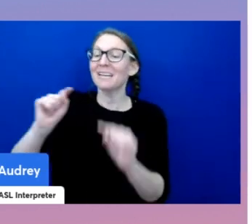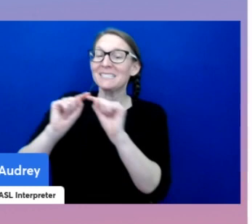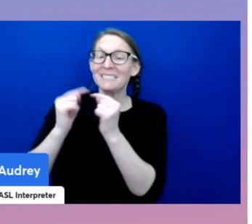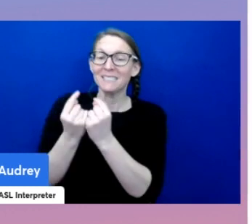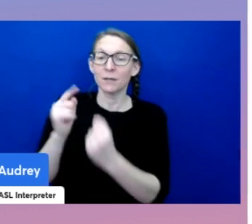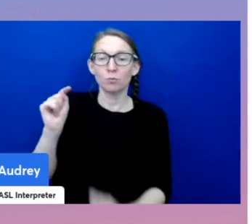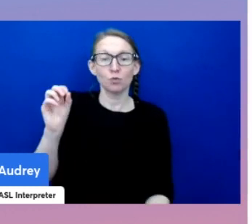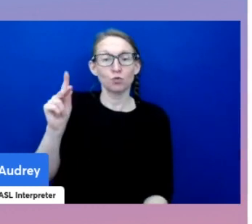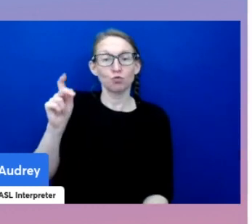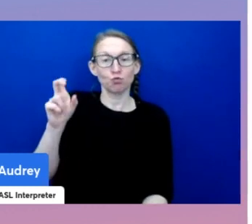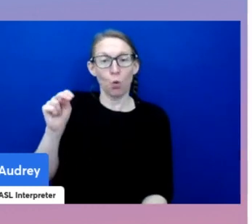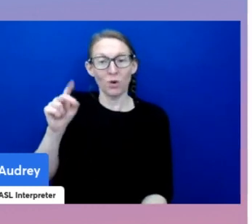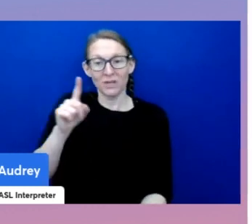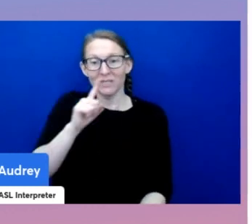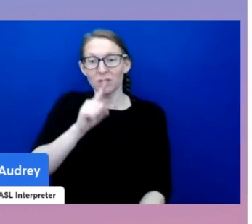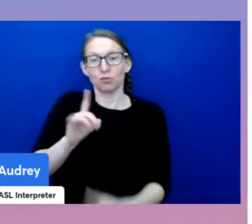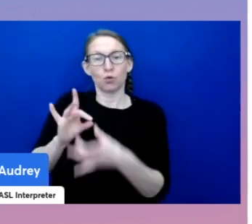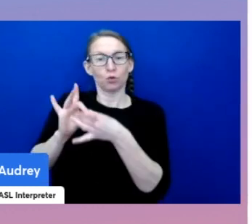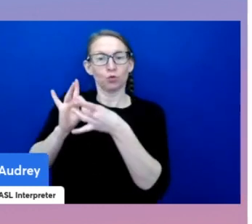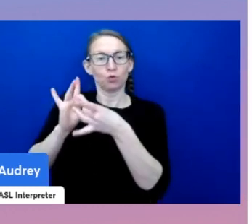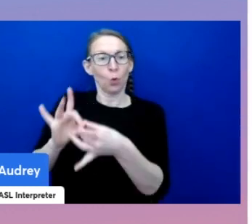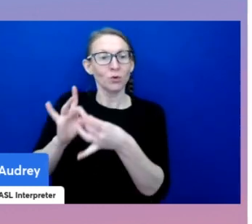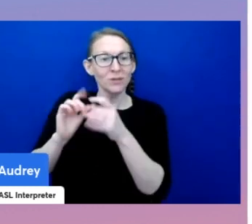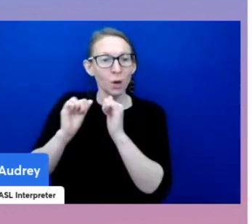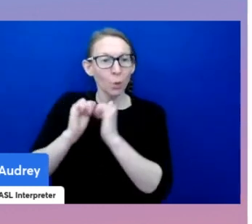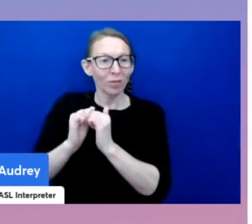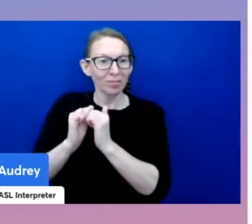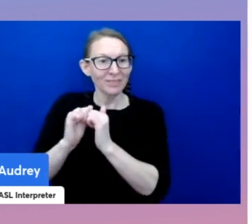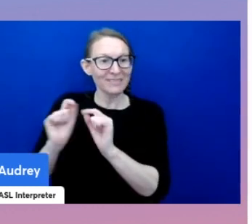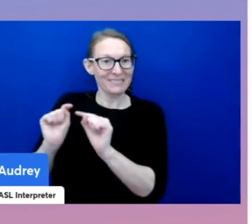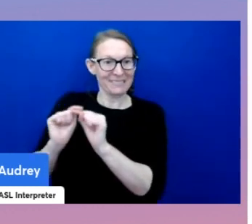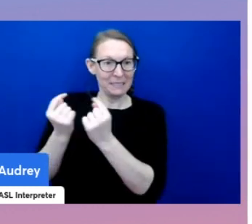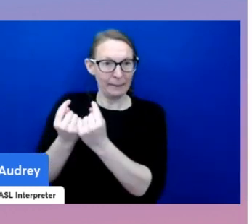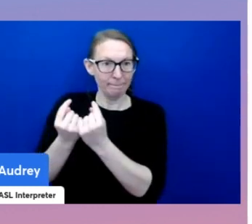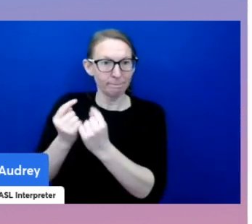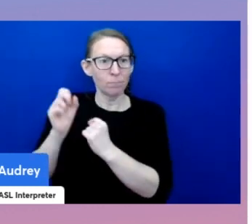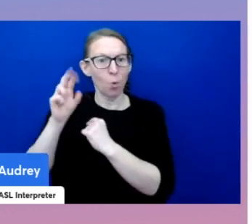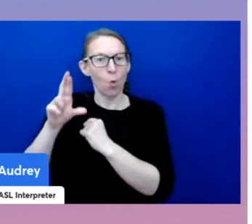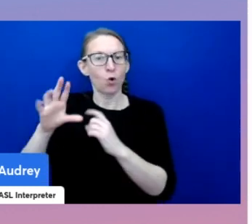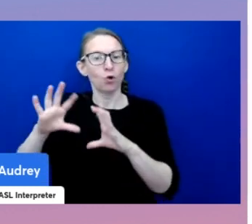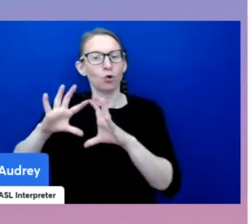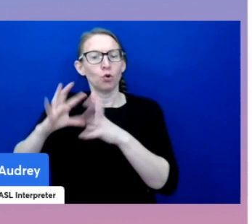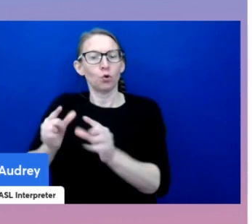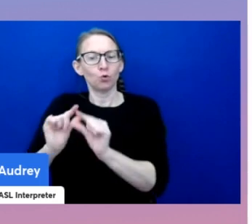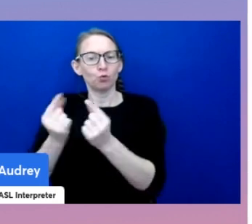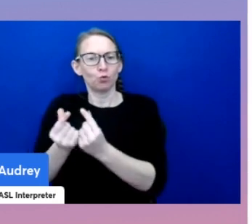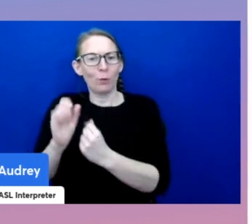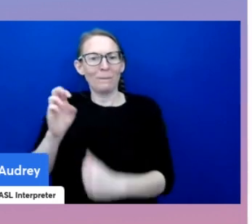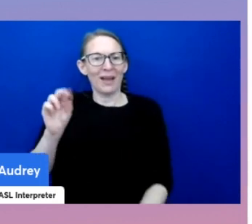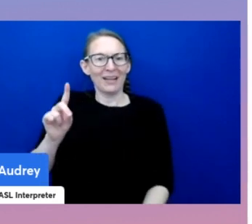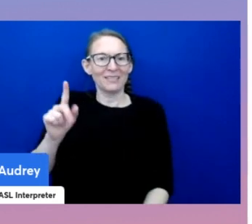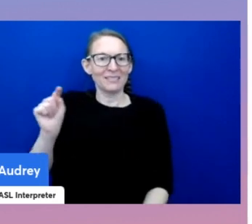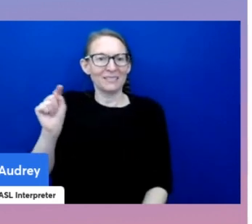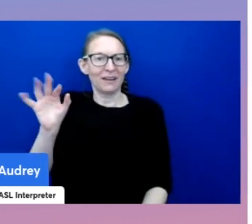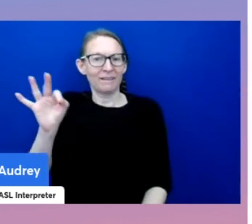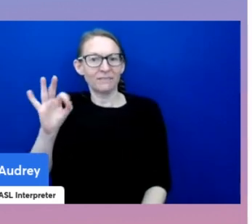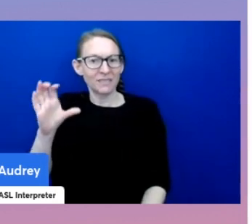is associated with a team or group in TFC and